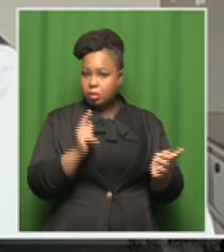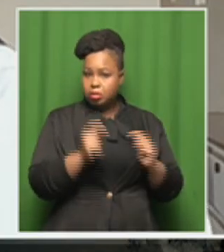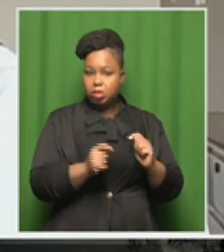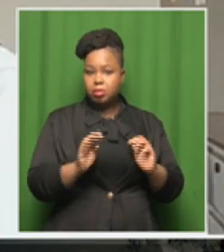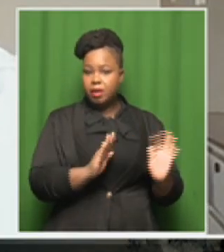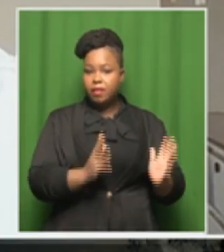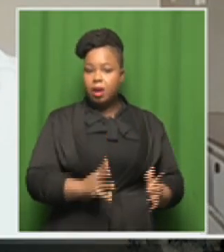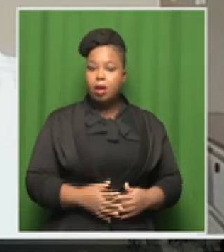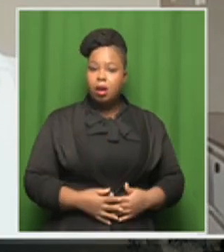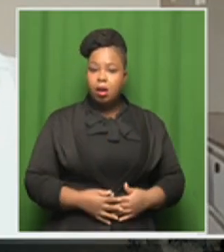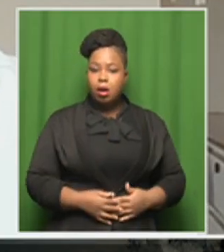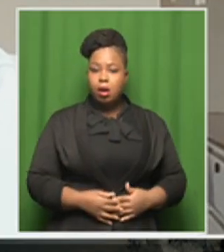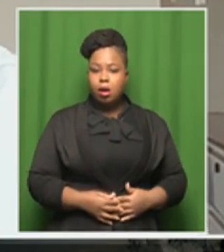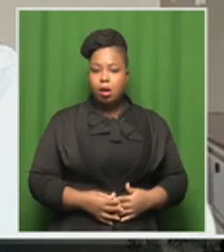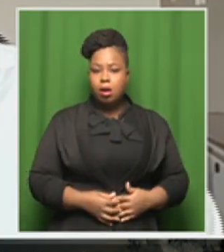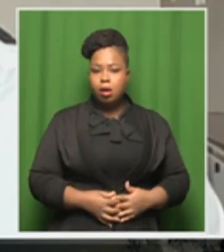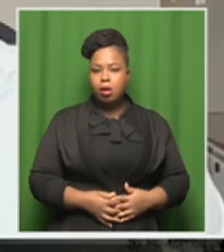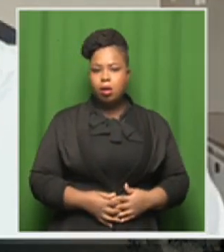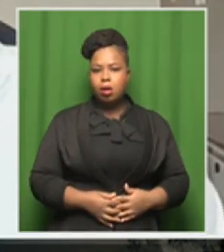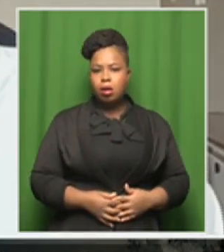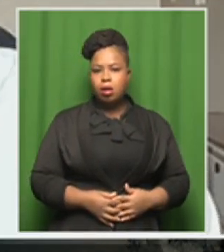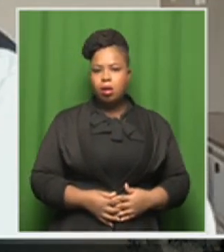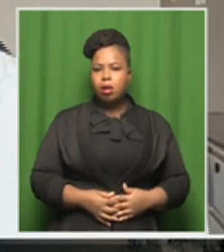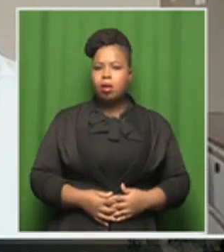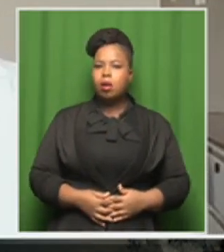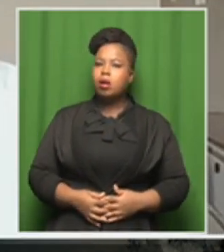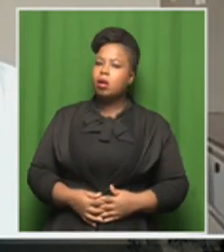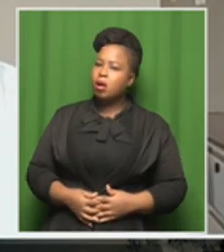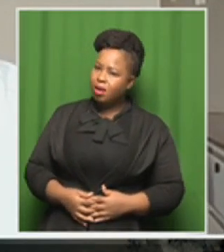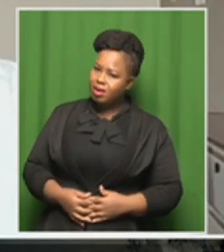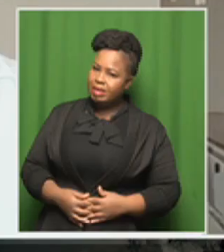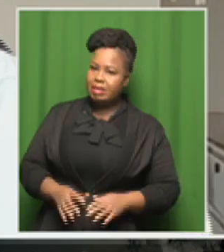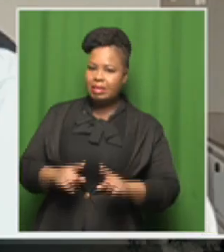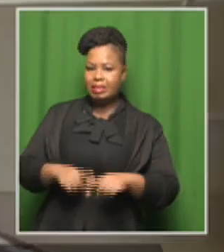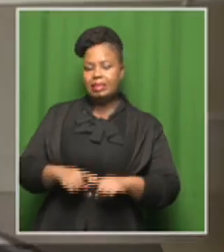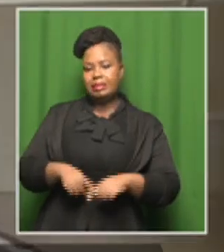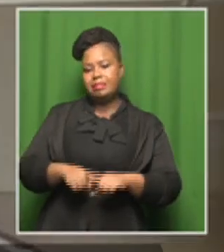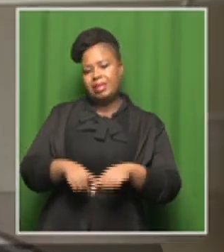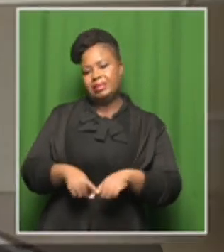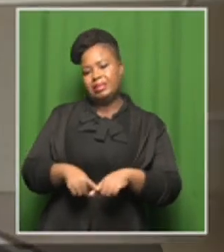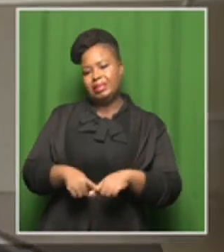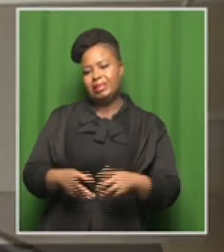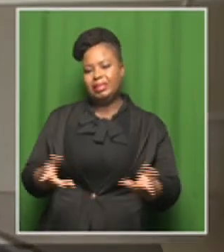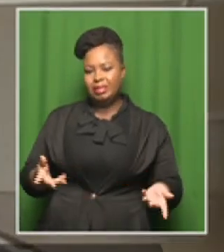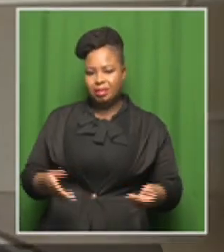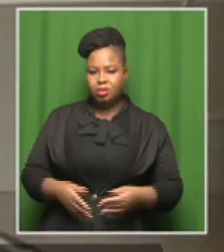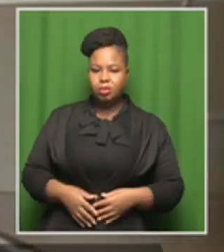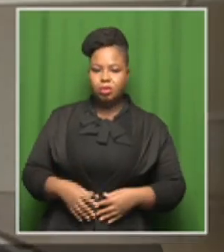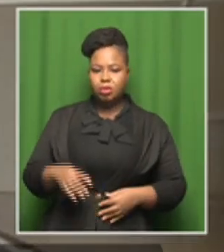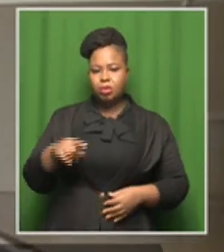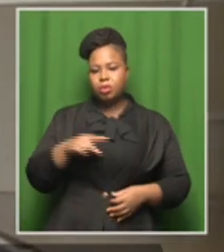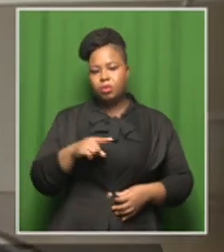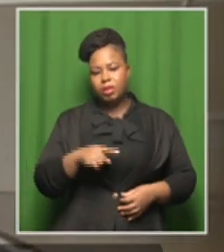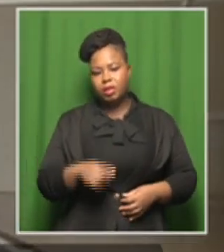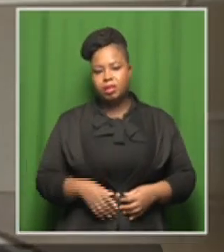behavior? Well, it depends on how you look at it. If you're looking at it at